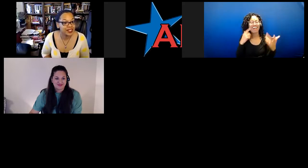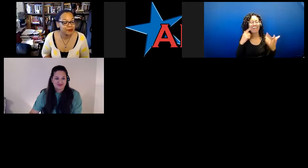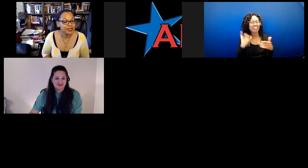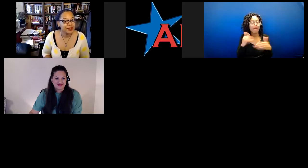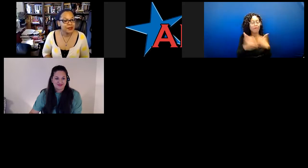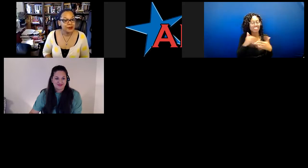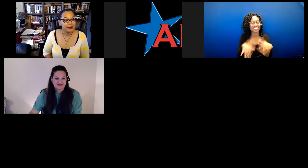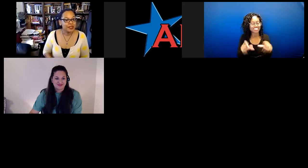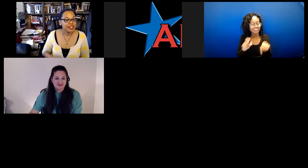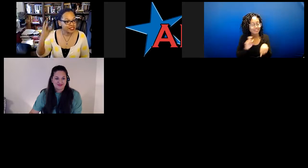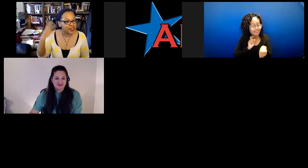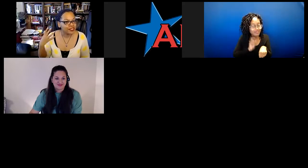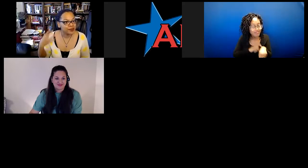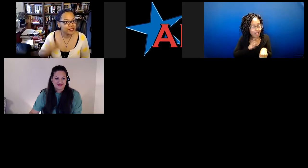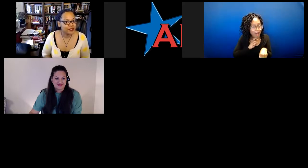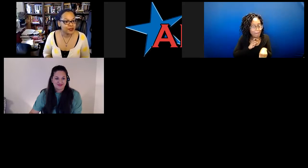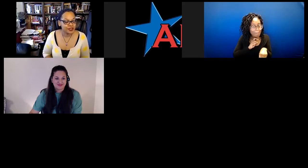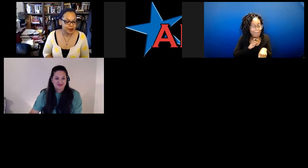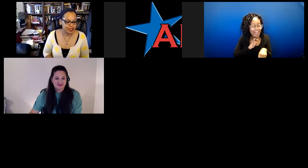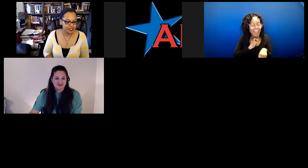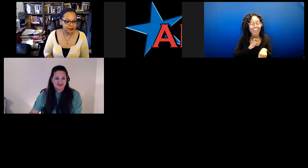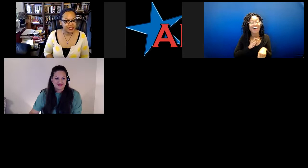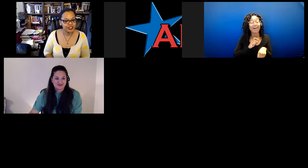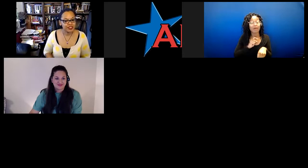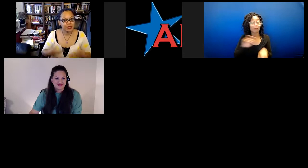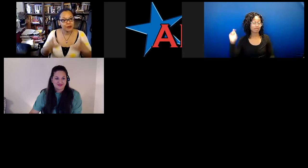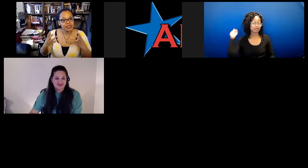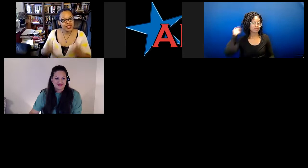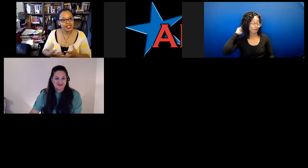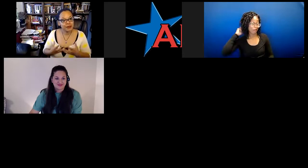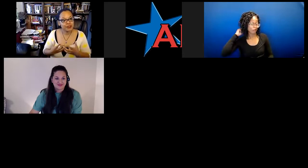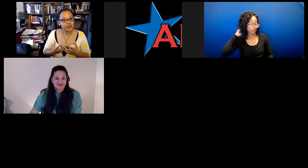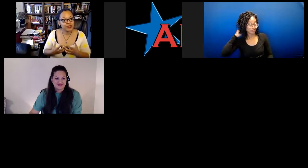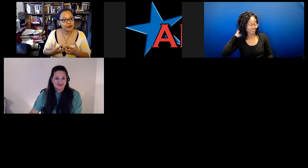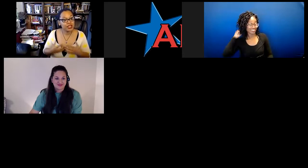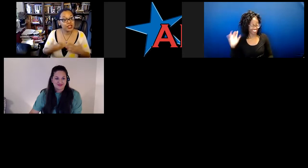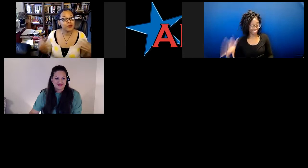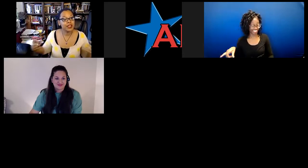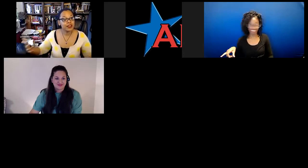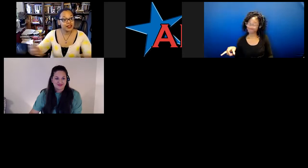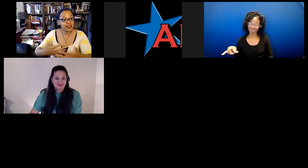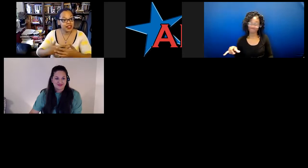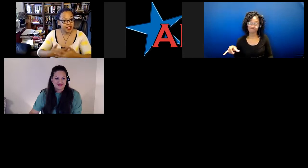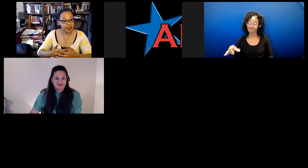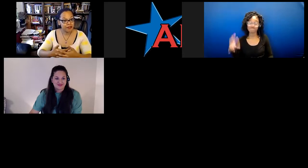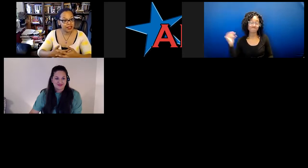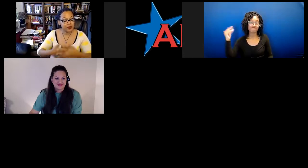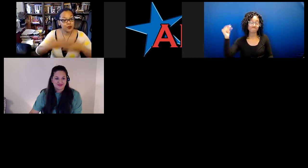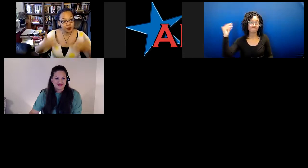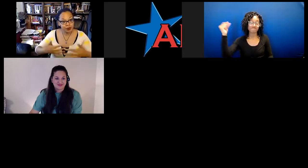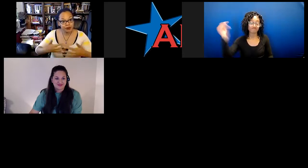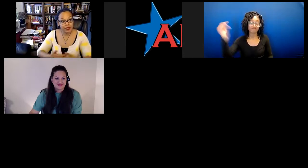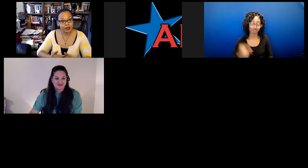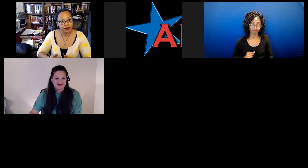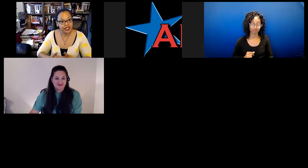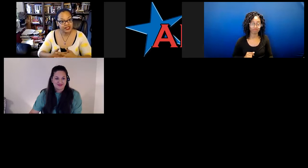time. But that's not so much true in our subconscious brain. So being able to be aware and have a group